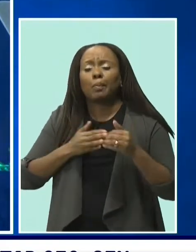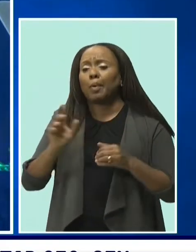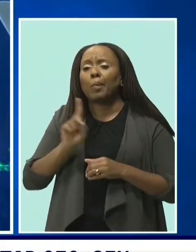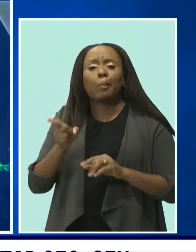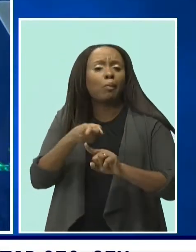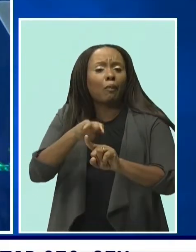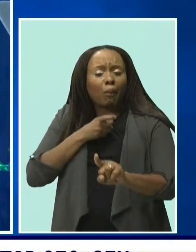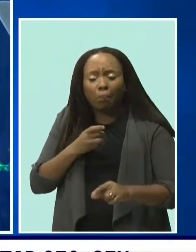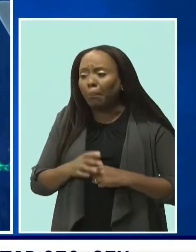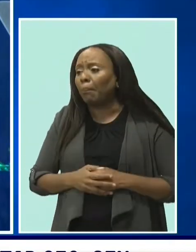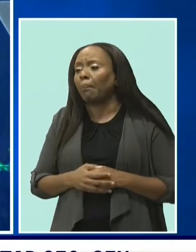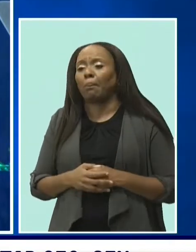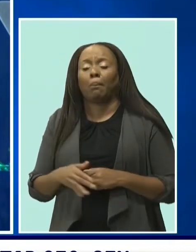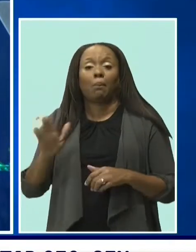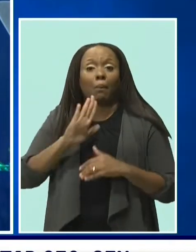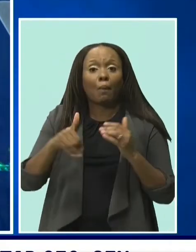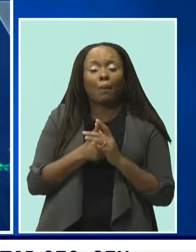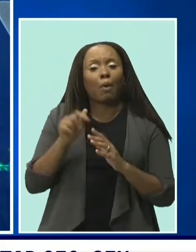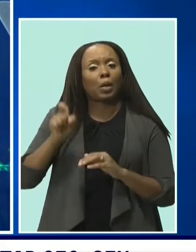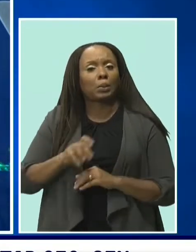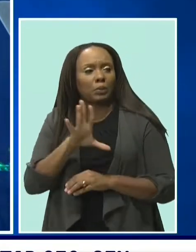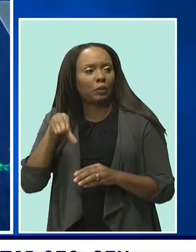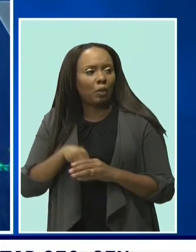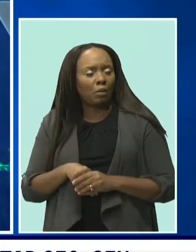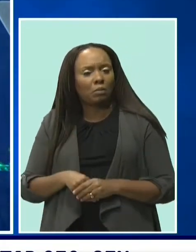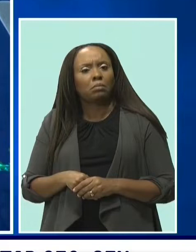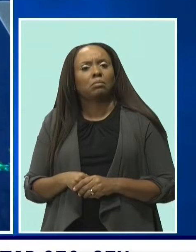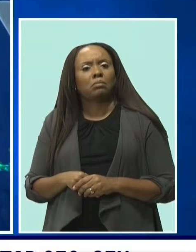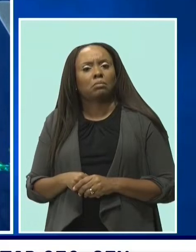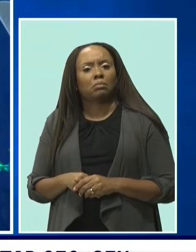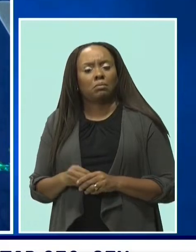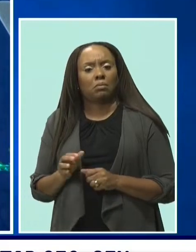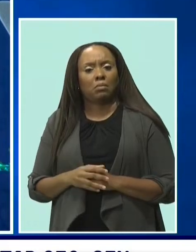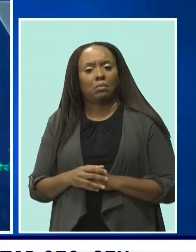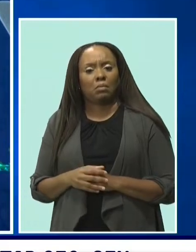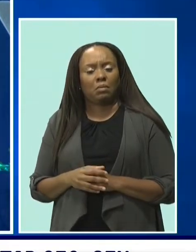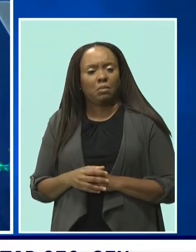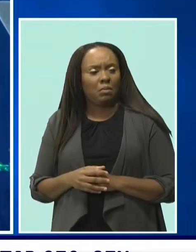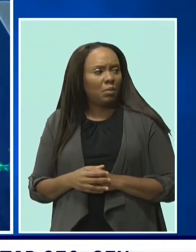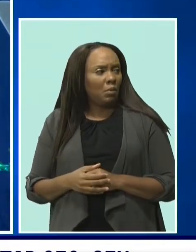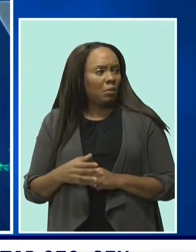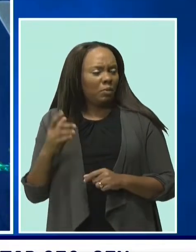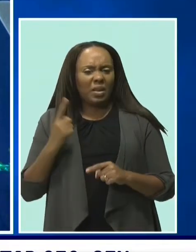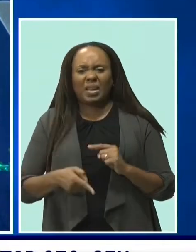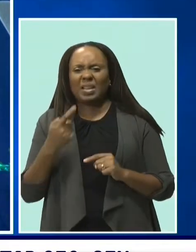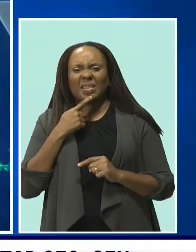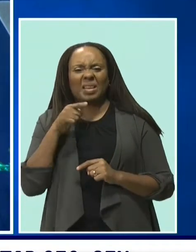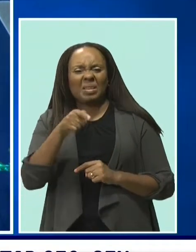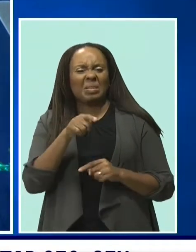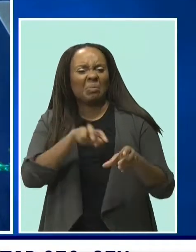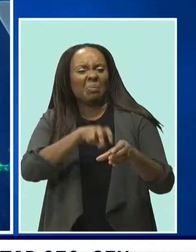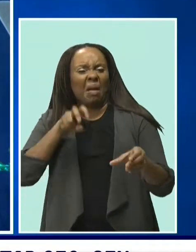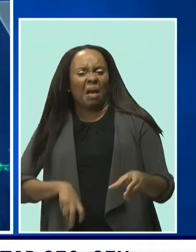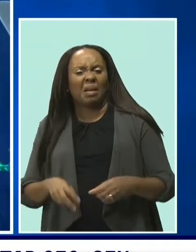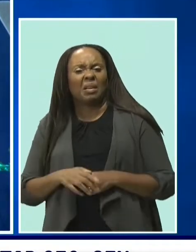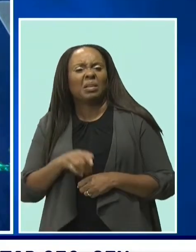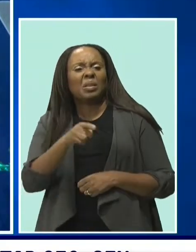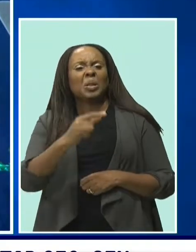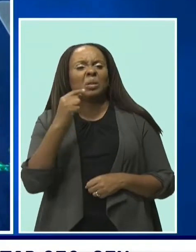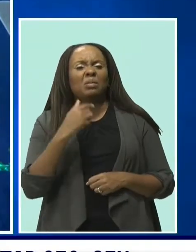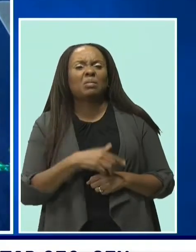It is no longer possible or acceptable for us to leave persons behind based on their